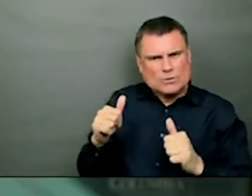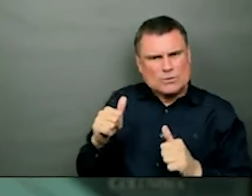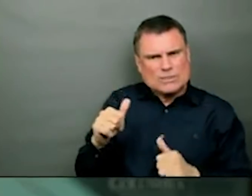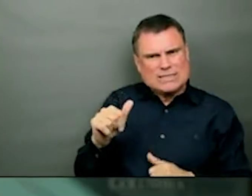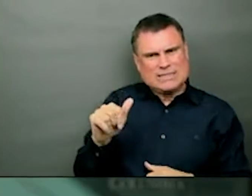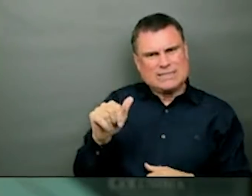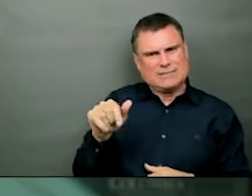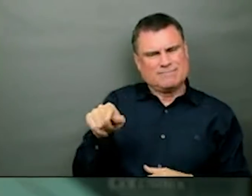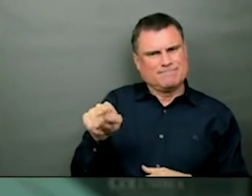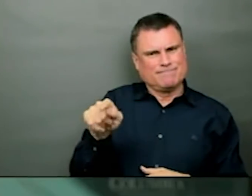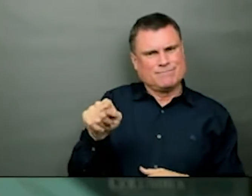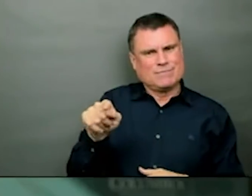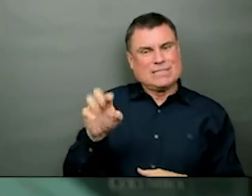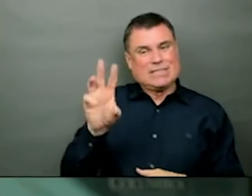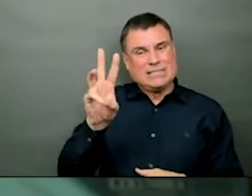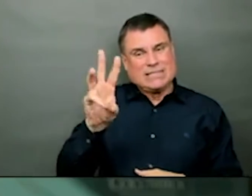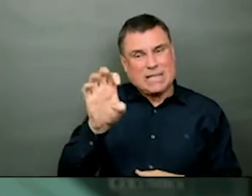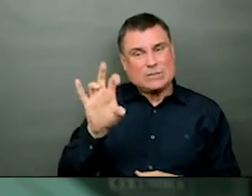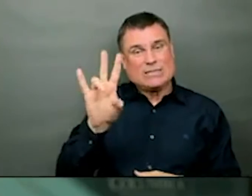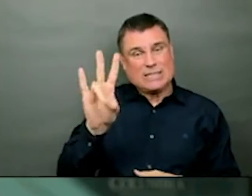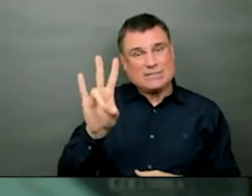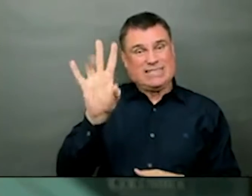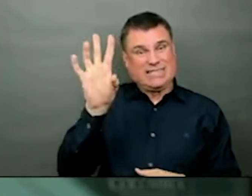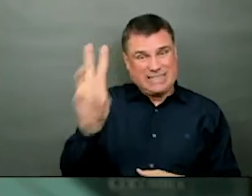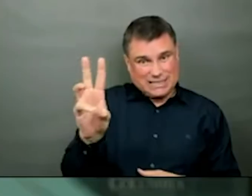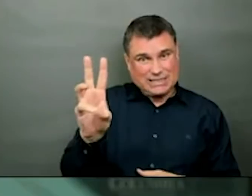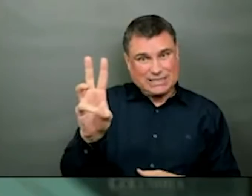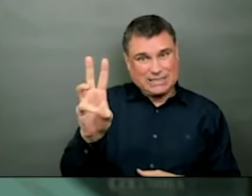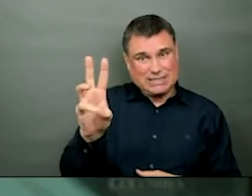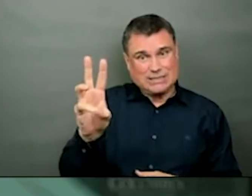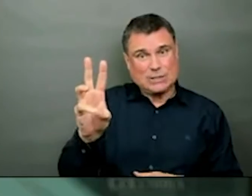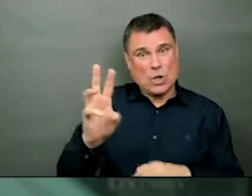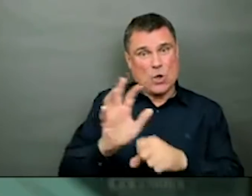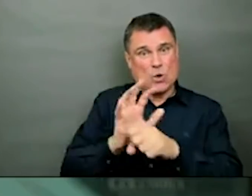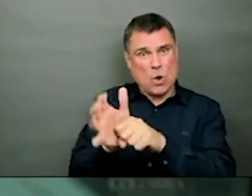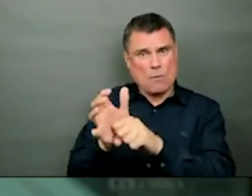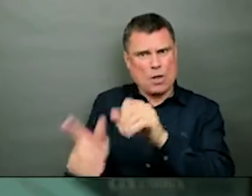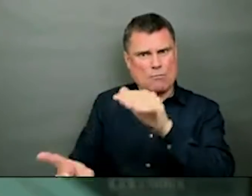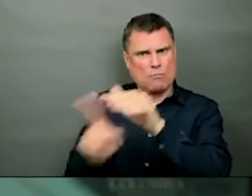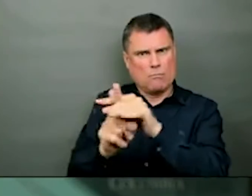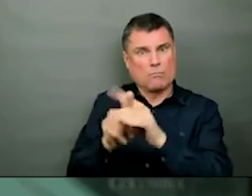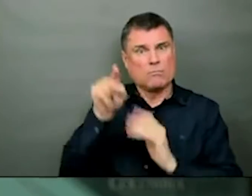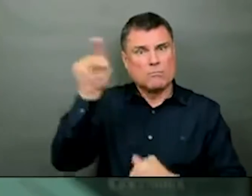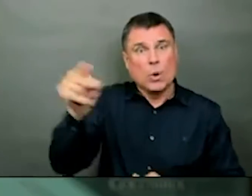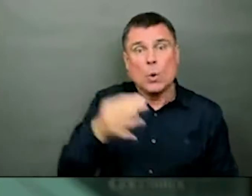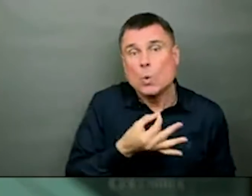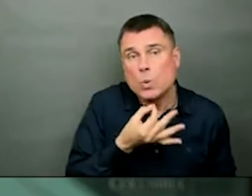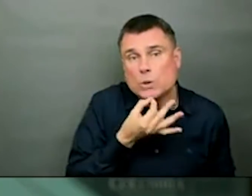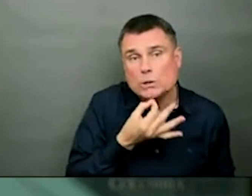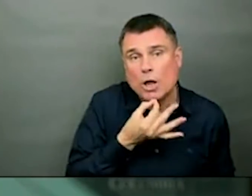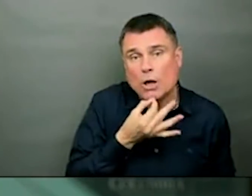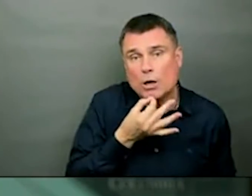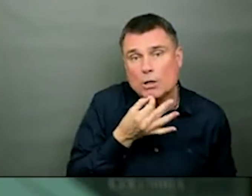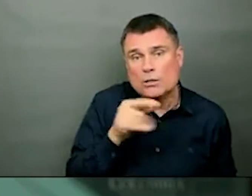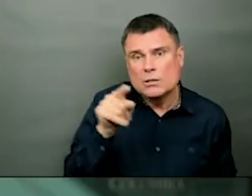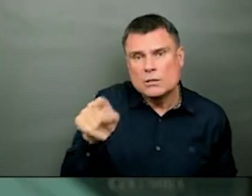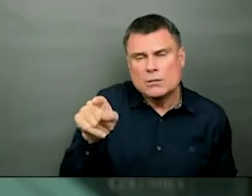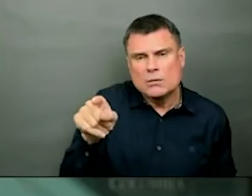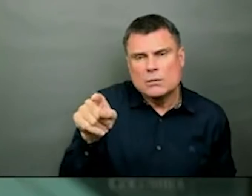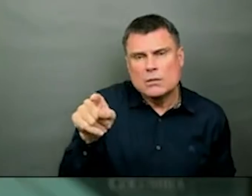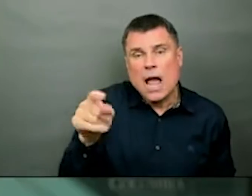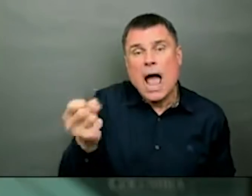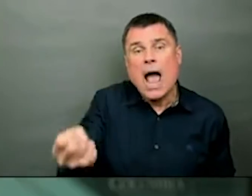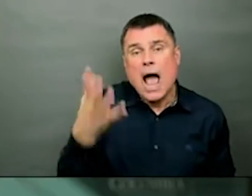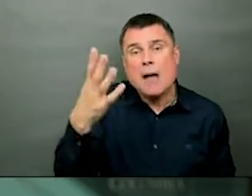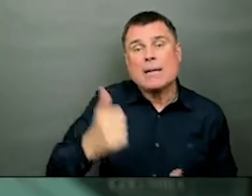the 676 cases at Whistler that have been recorded since January 1st are indeed people that live in the area,